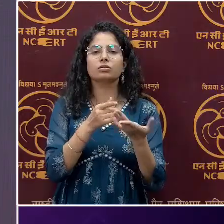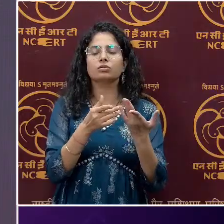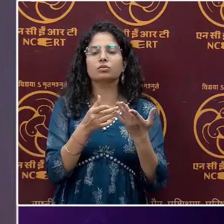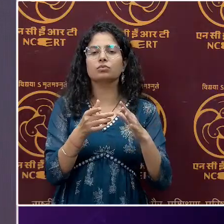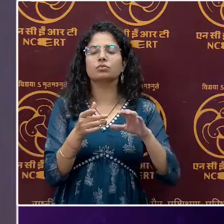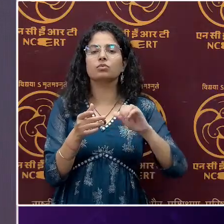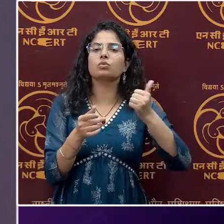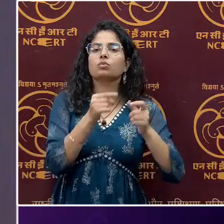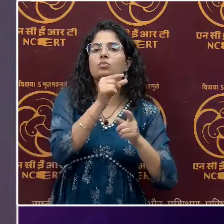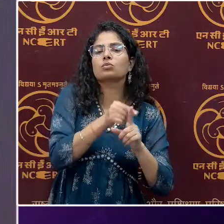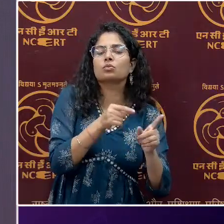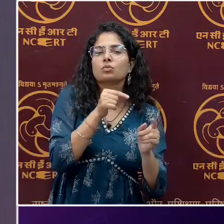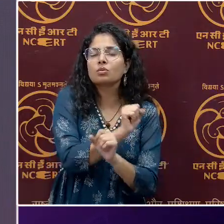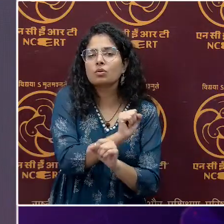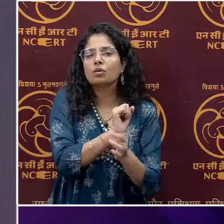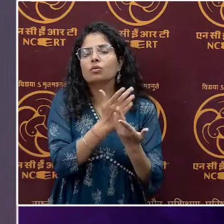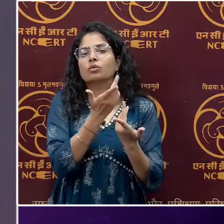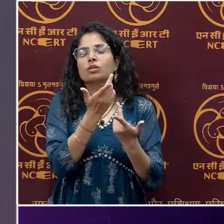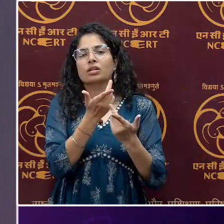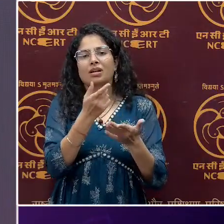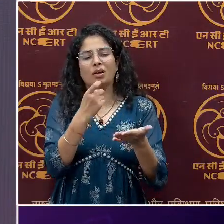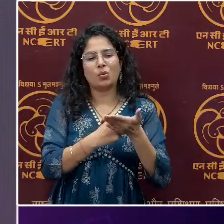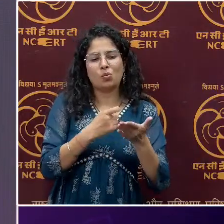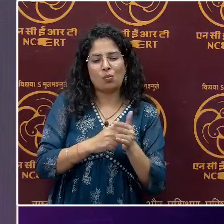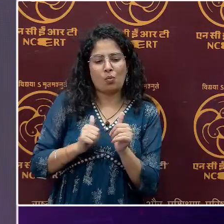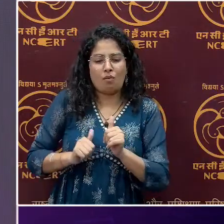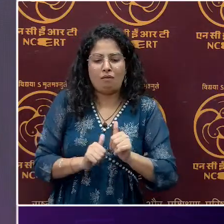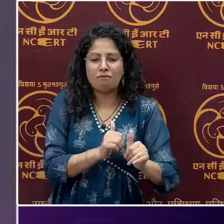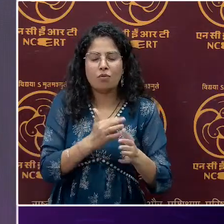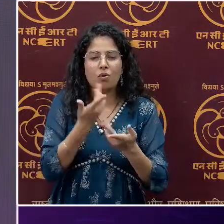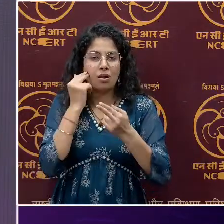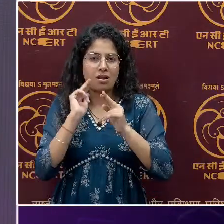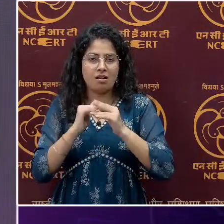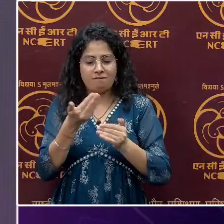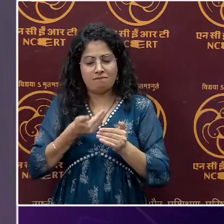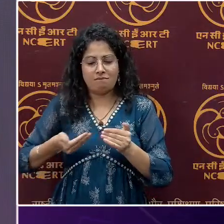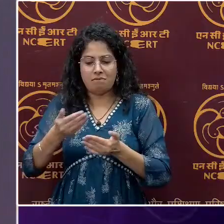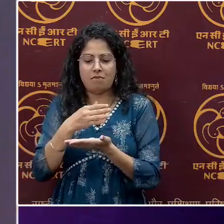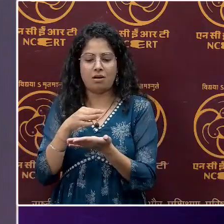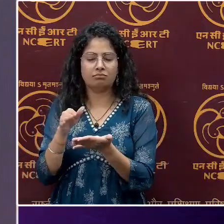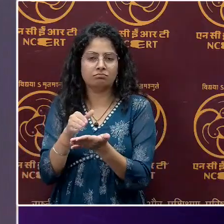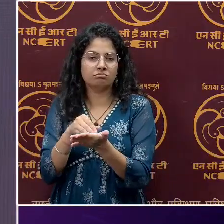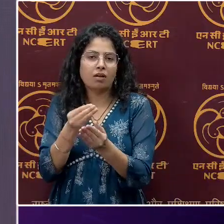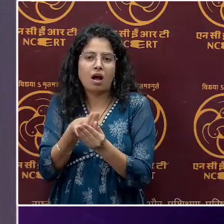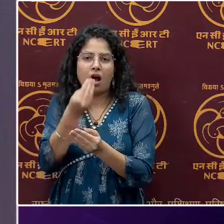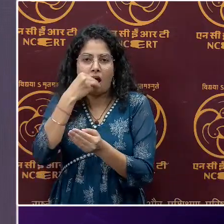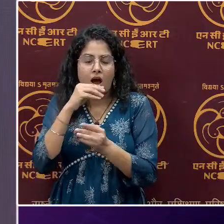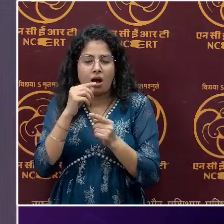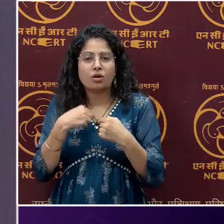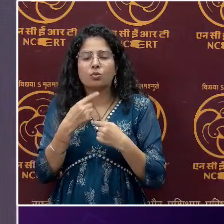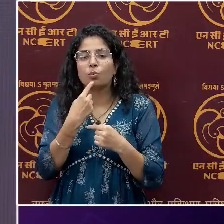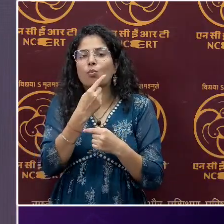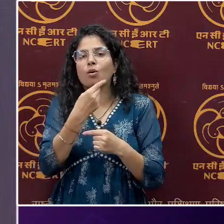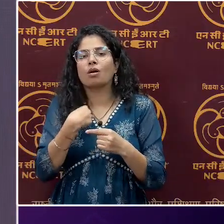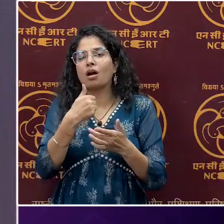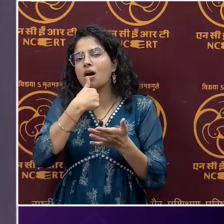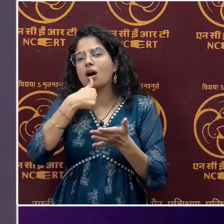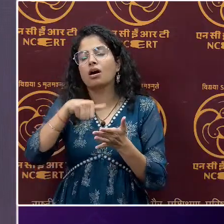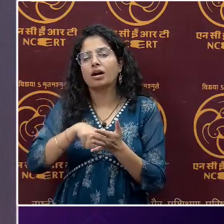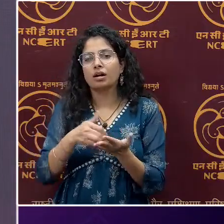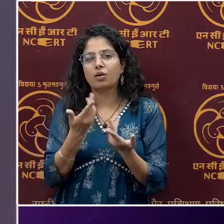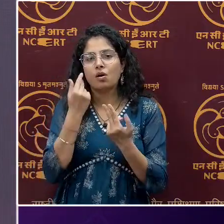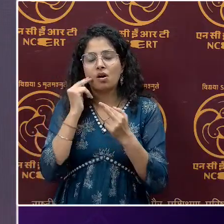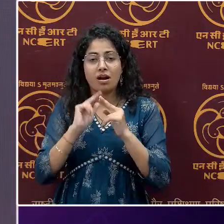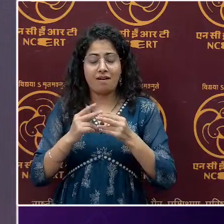them. If we are eating by hands, they used to call us uneducated. If we are not wearing proper uniform because we are